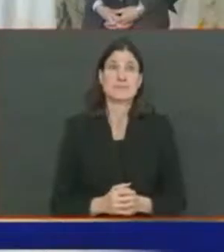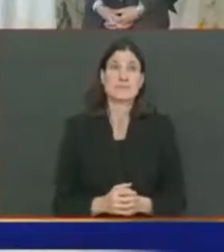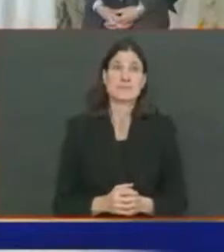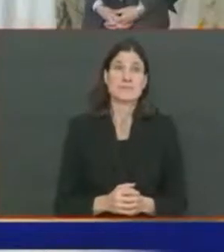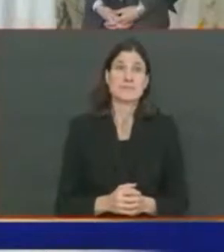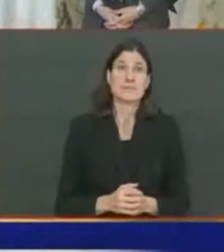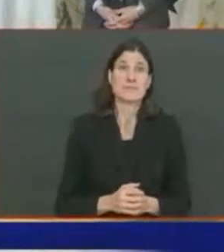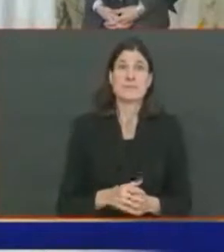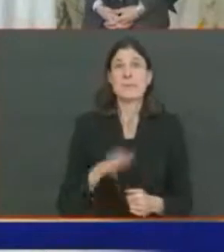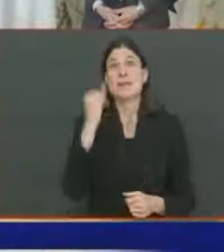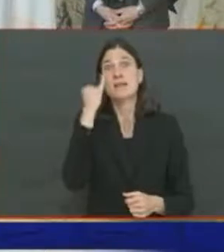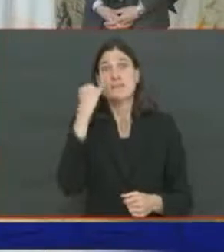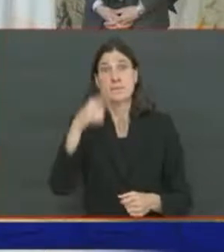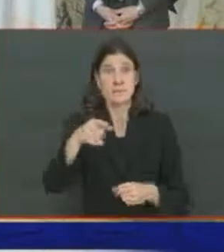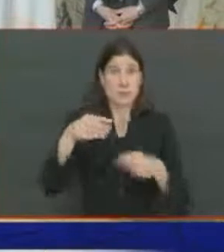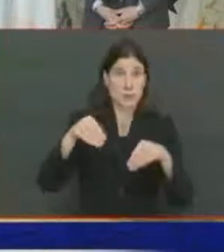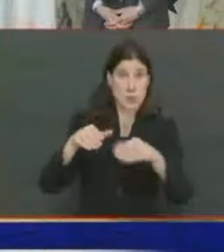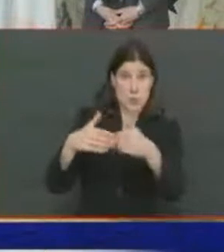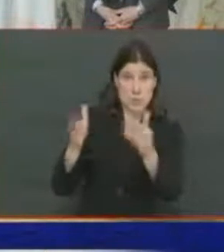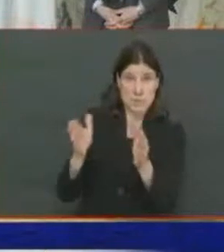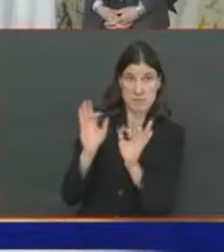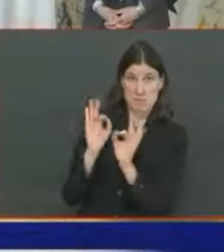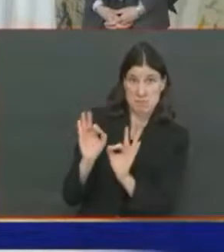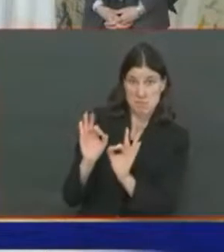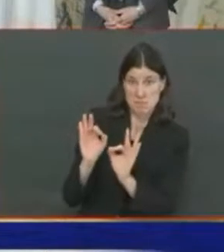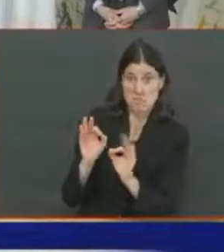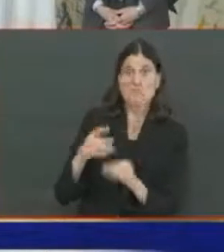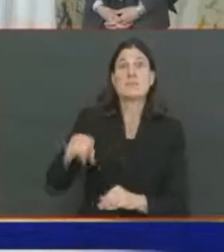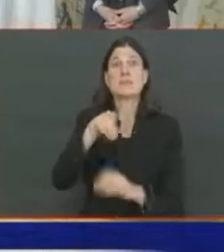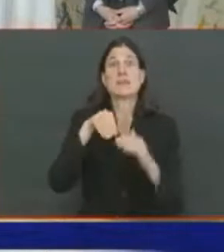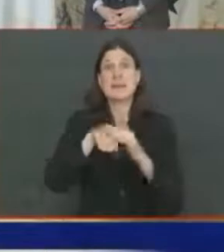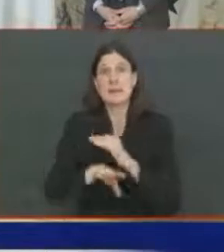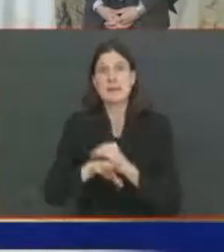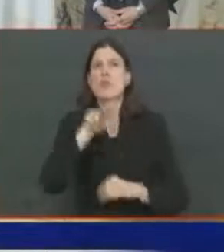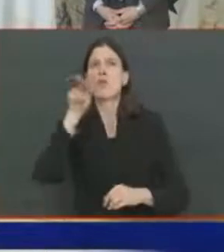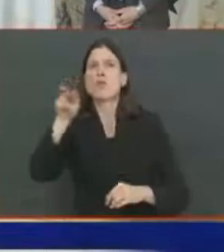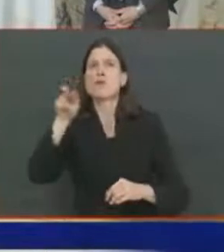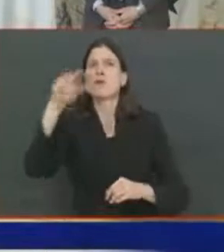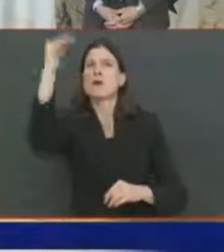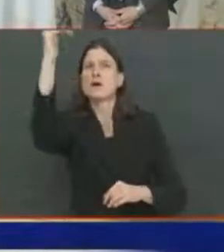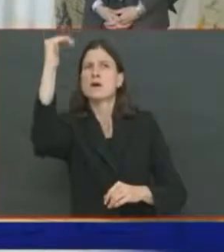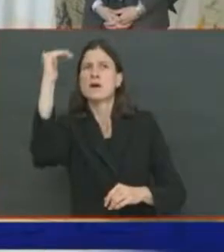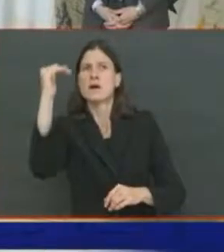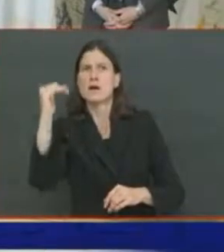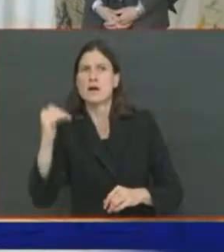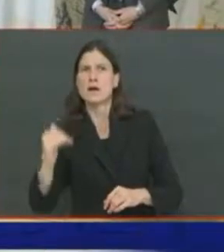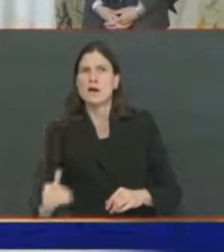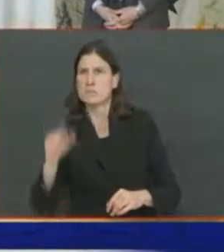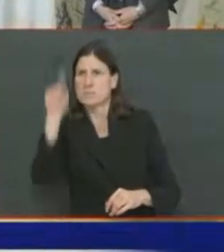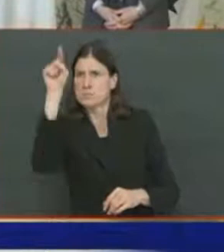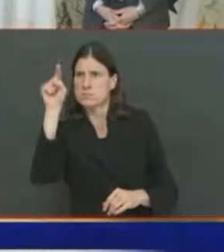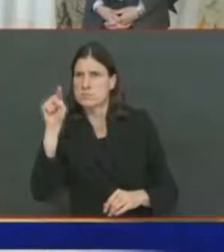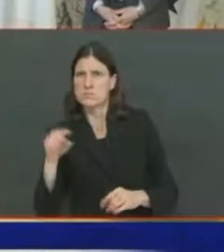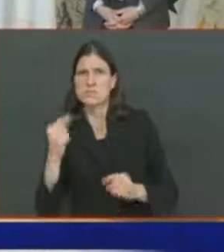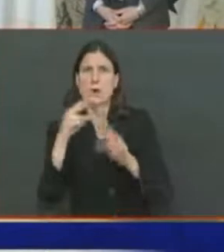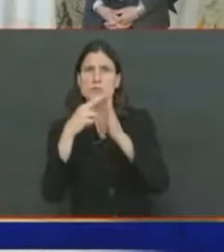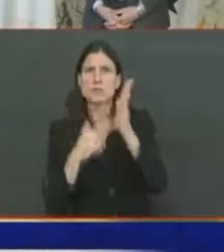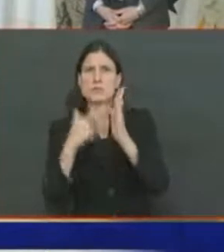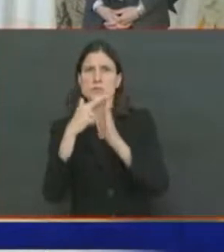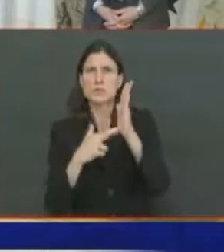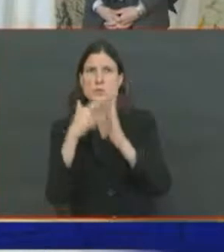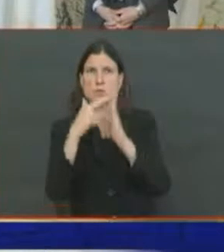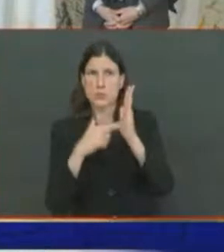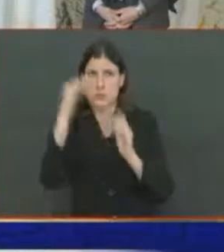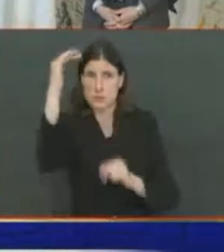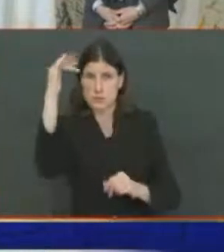checklist indicating that you've reviewed our new business guidance and you feel ready to reopen. We're asking